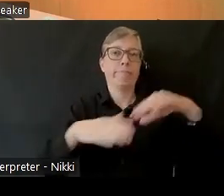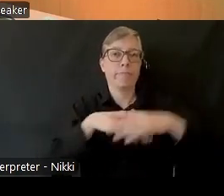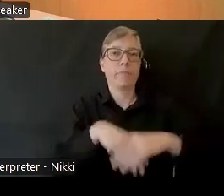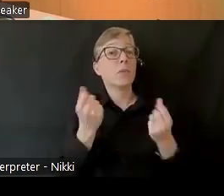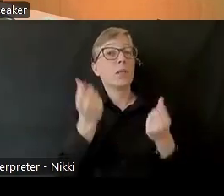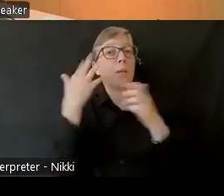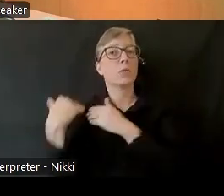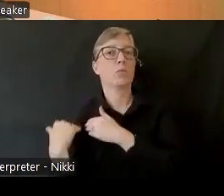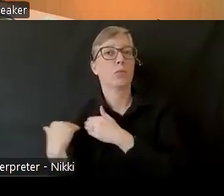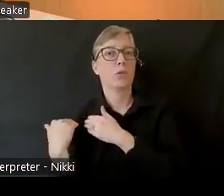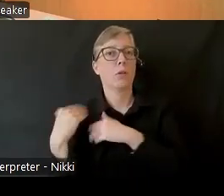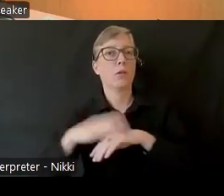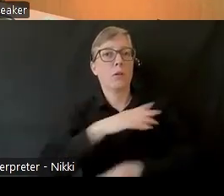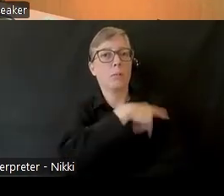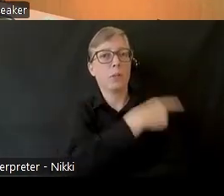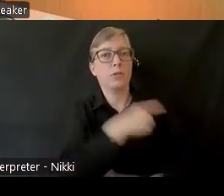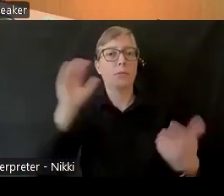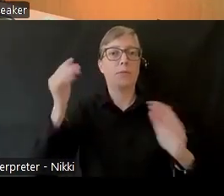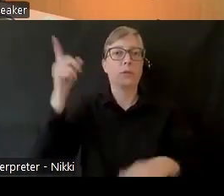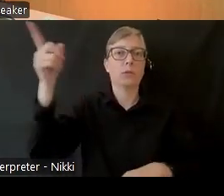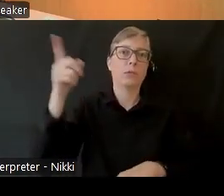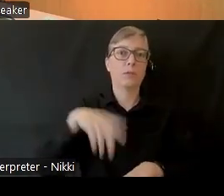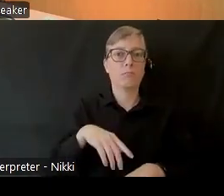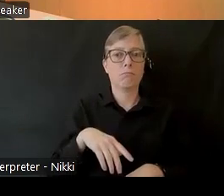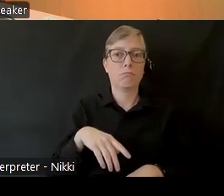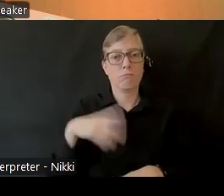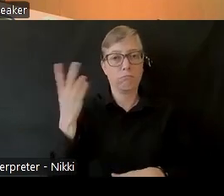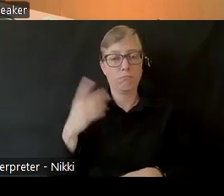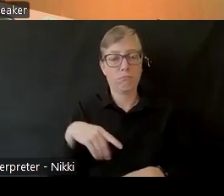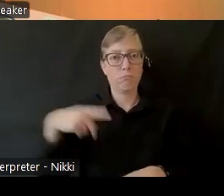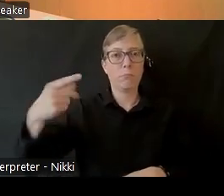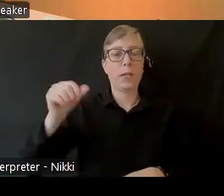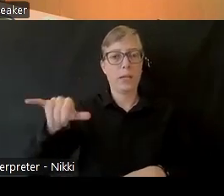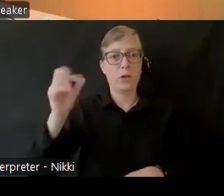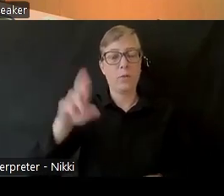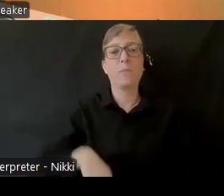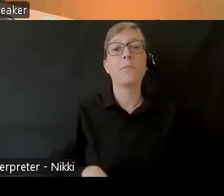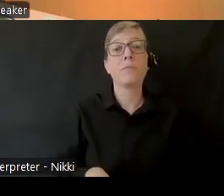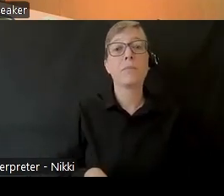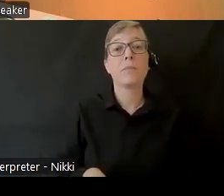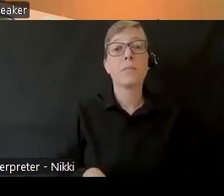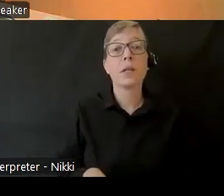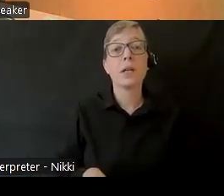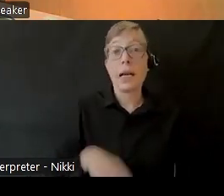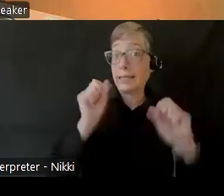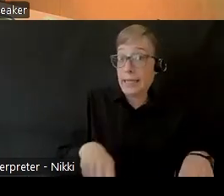is falling on patients as opposed to payers? I can look at that. I have